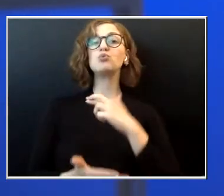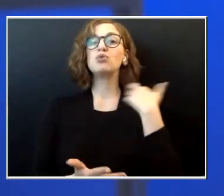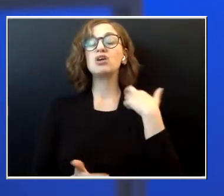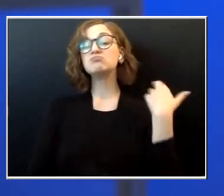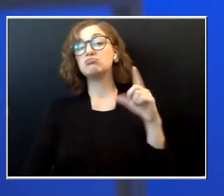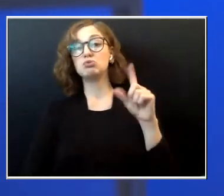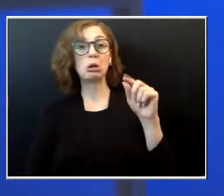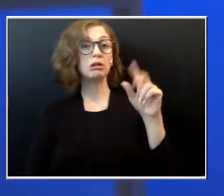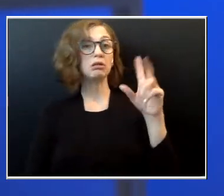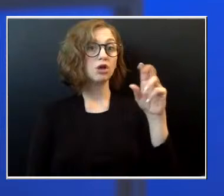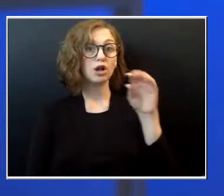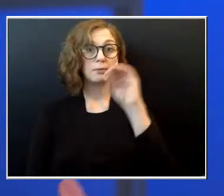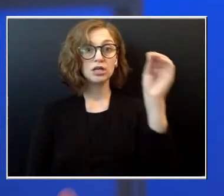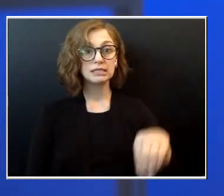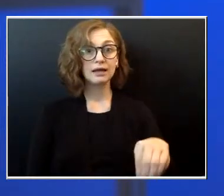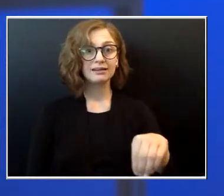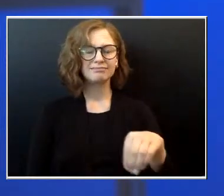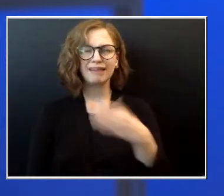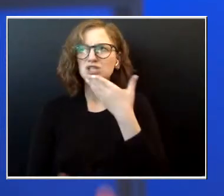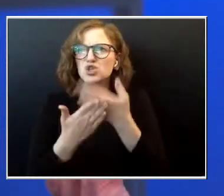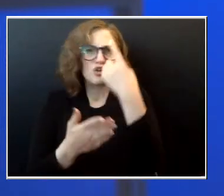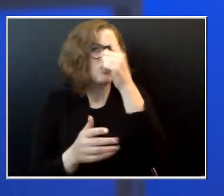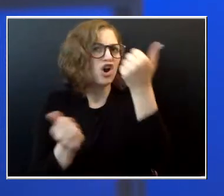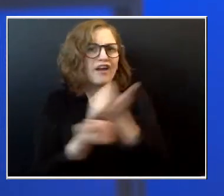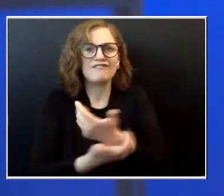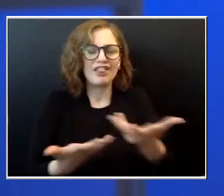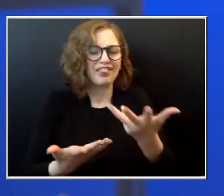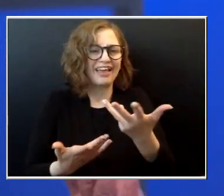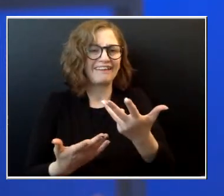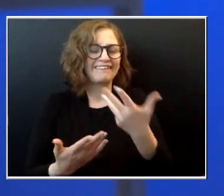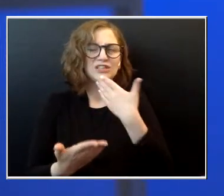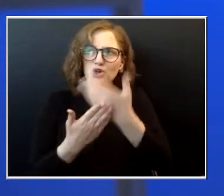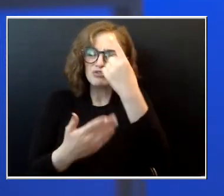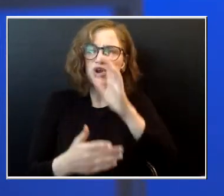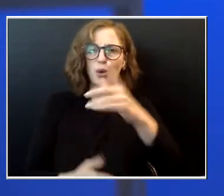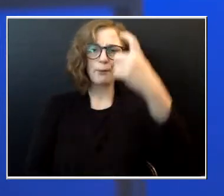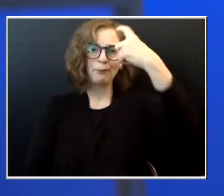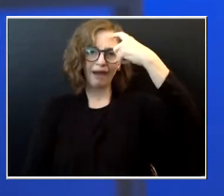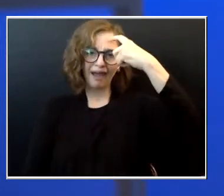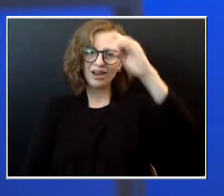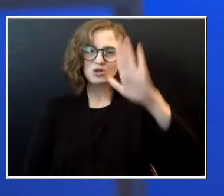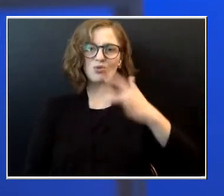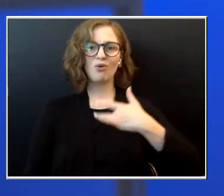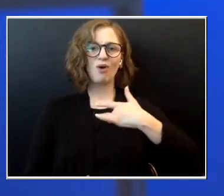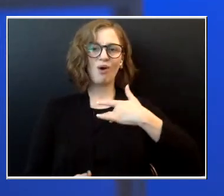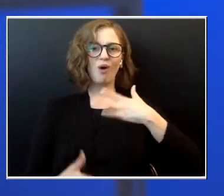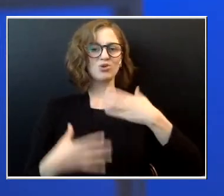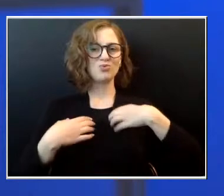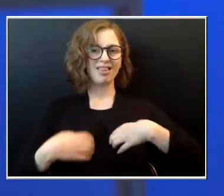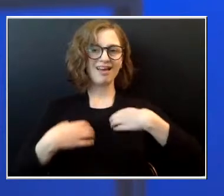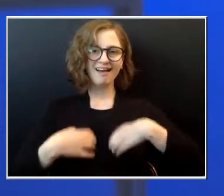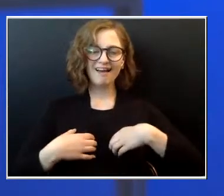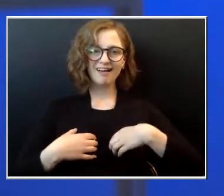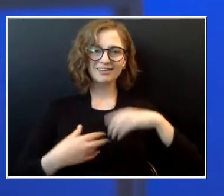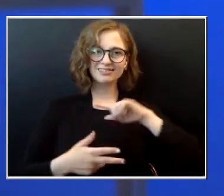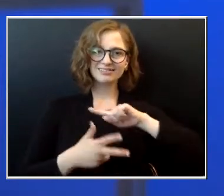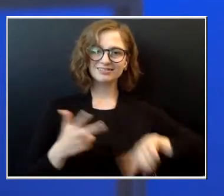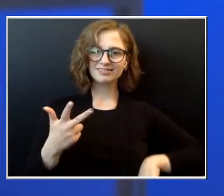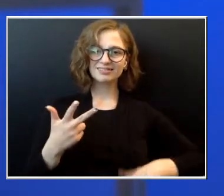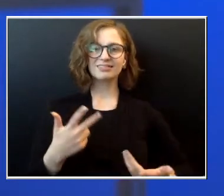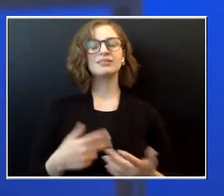it's good for everything. It's good for your brain, it's good for your heart, it's good for your lungs. So